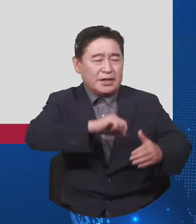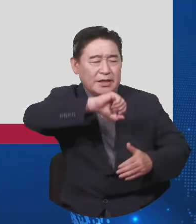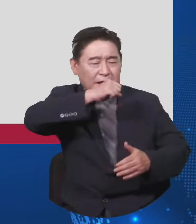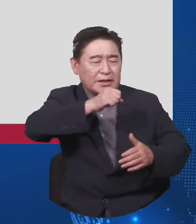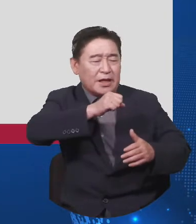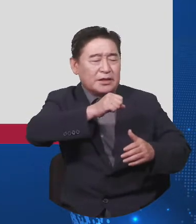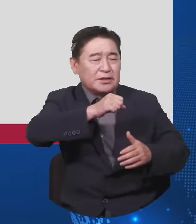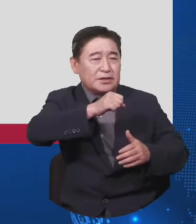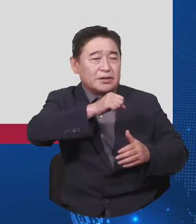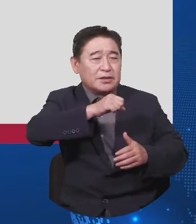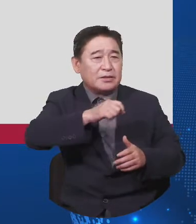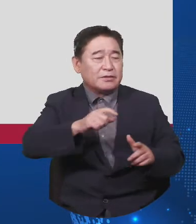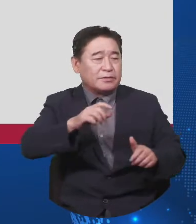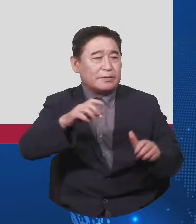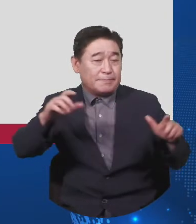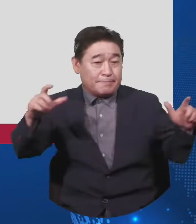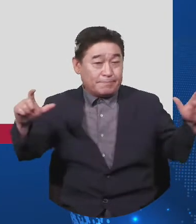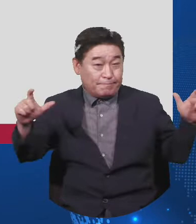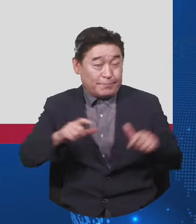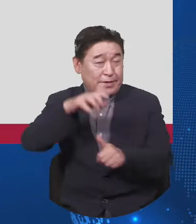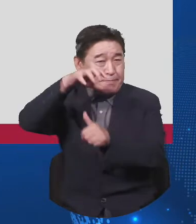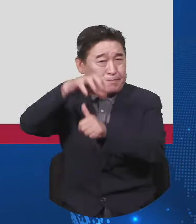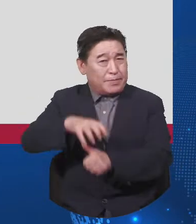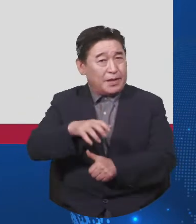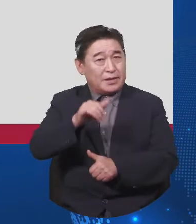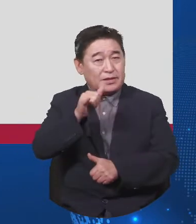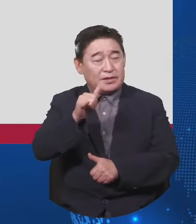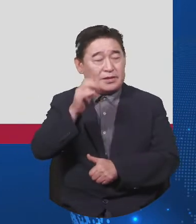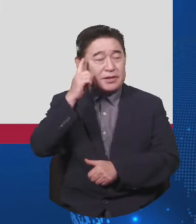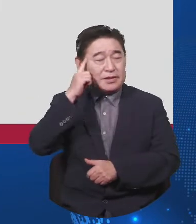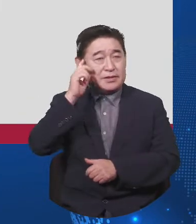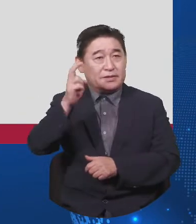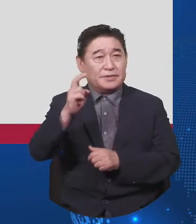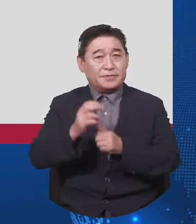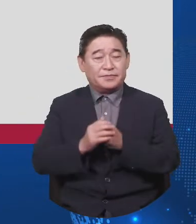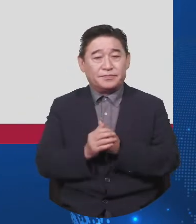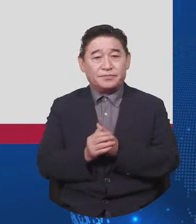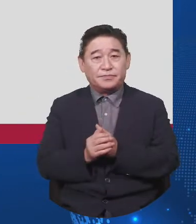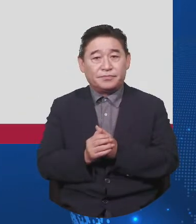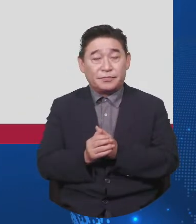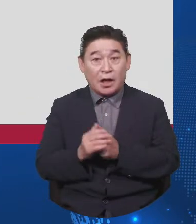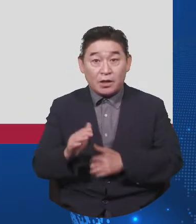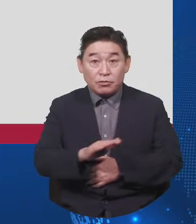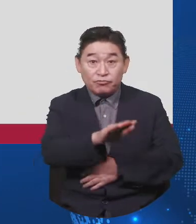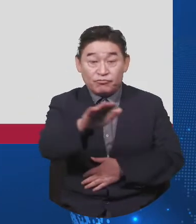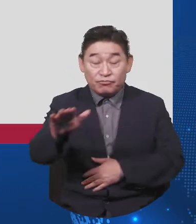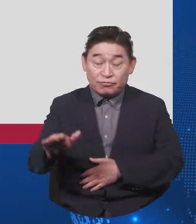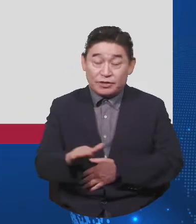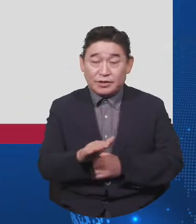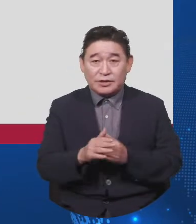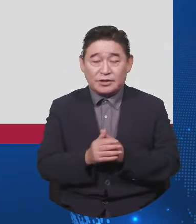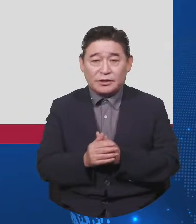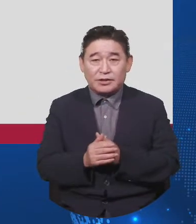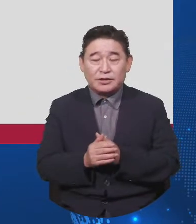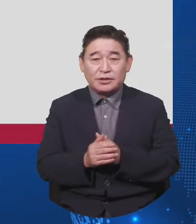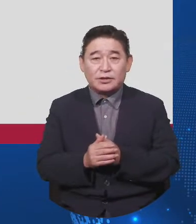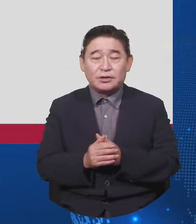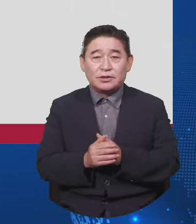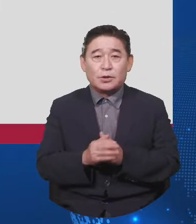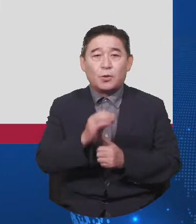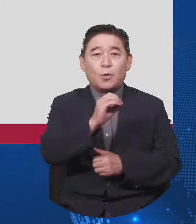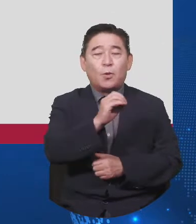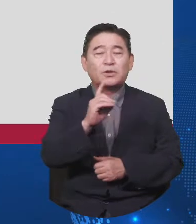not to call for it, but in a way we need to be prepared. Yeah? We have this kind